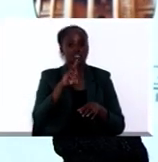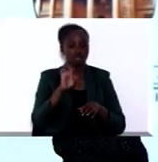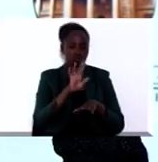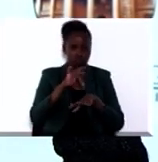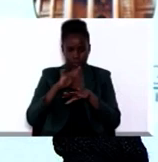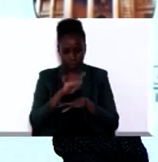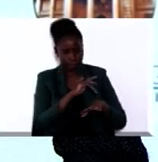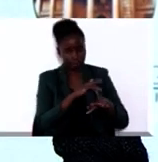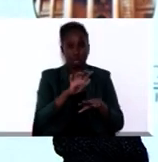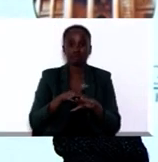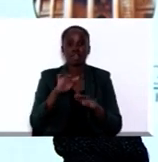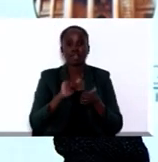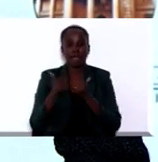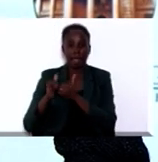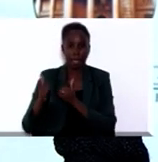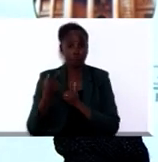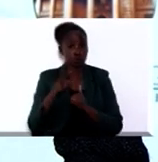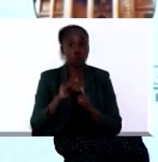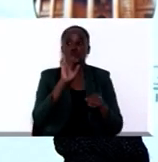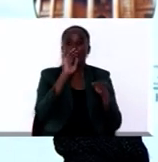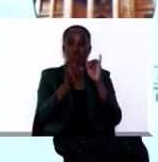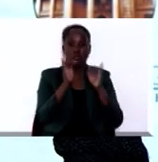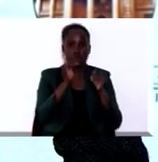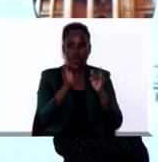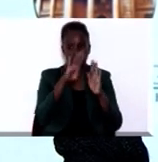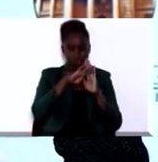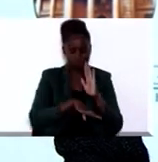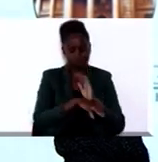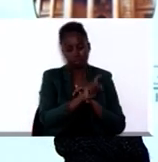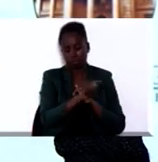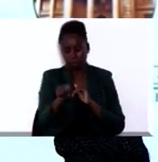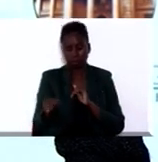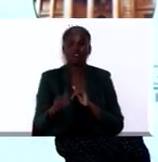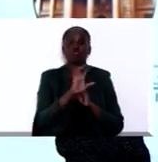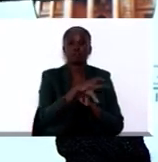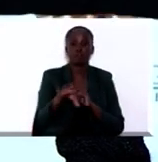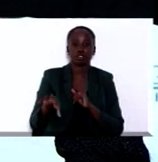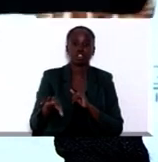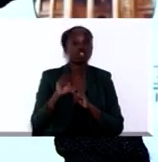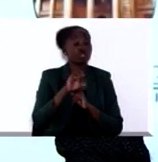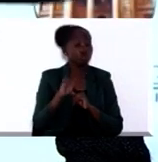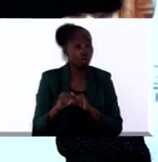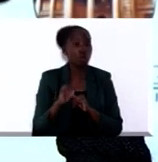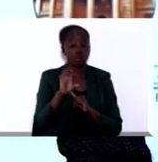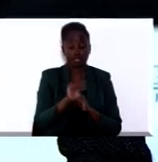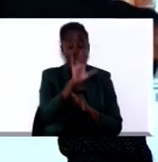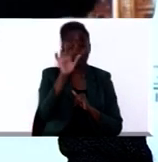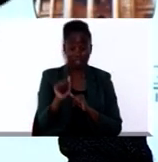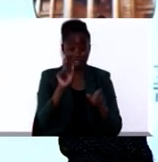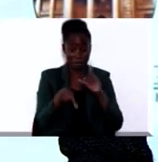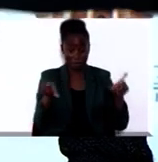cohesion games to 11 areas across Gauteng province. So we are going to take these South Africans to go and